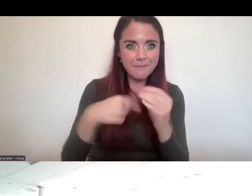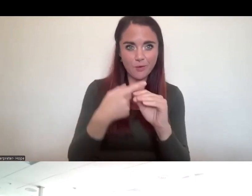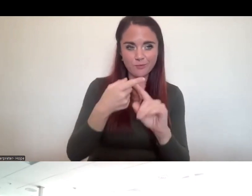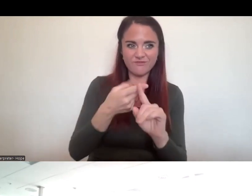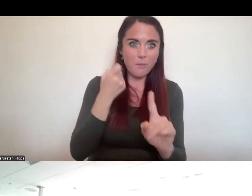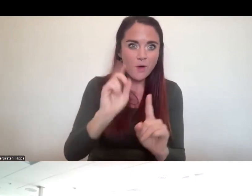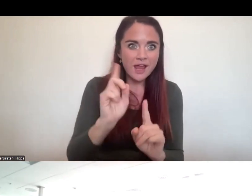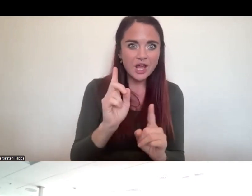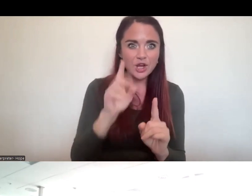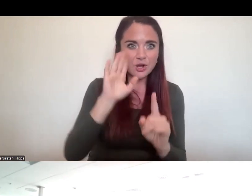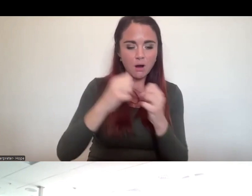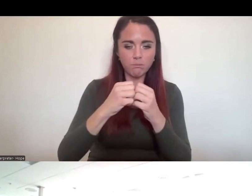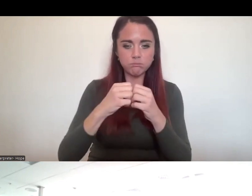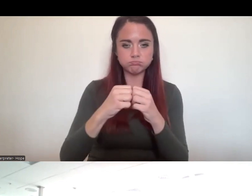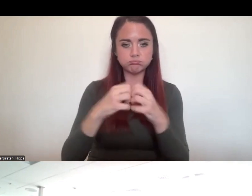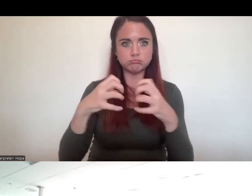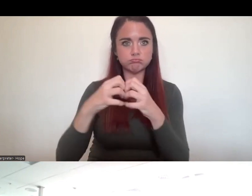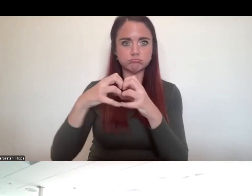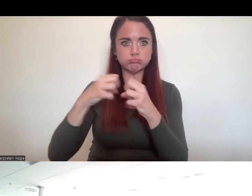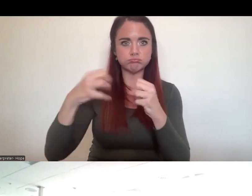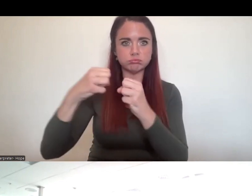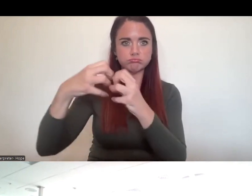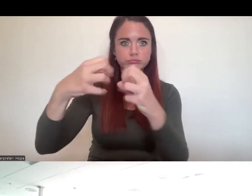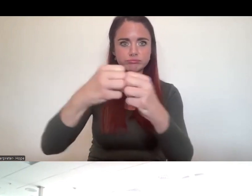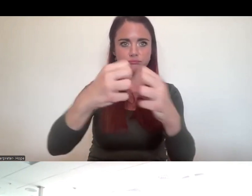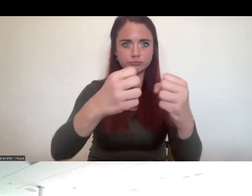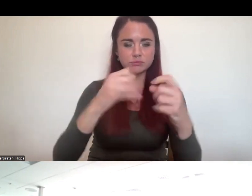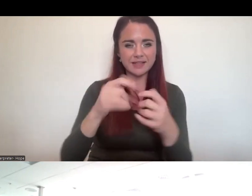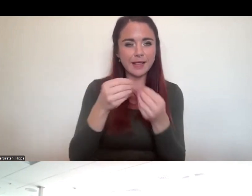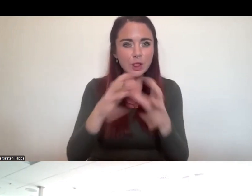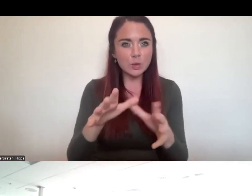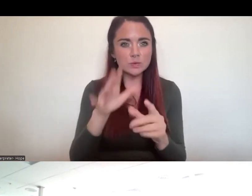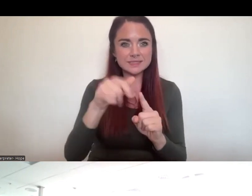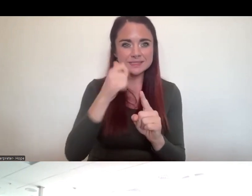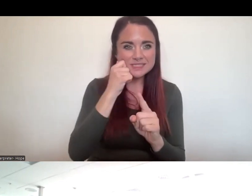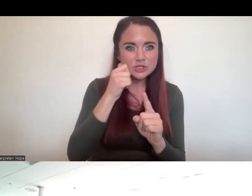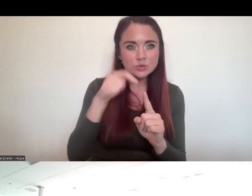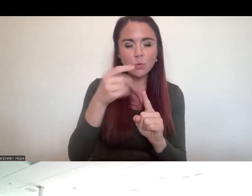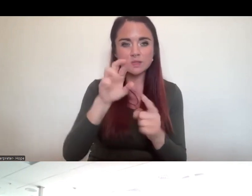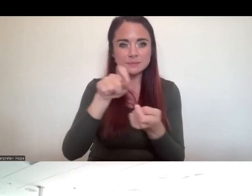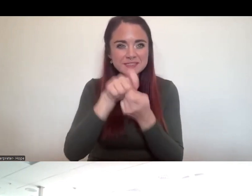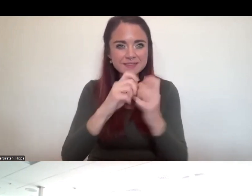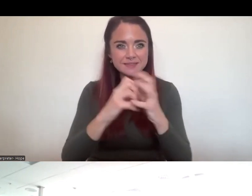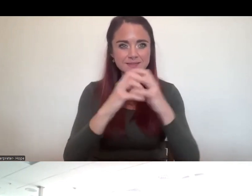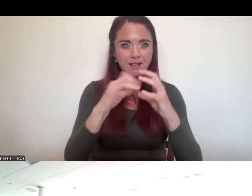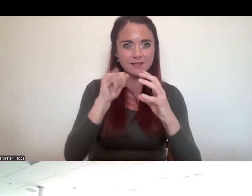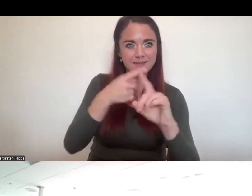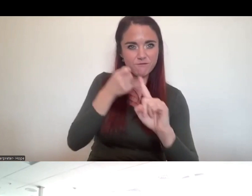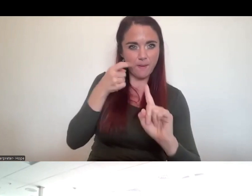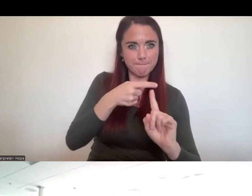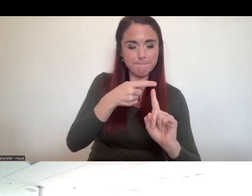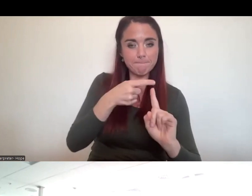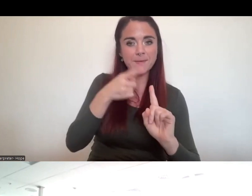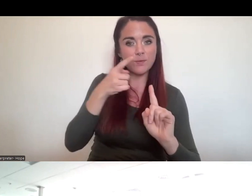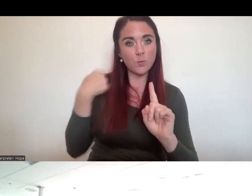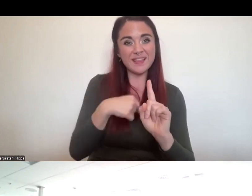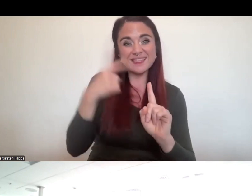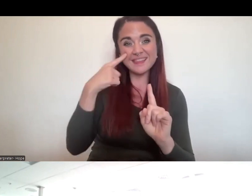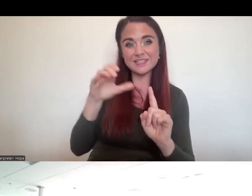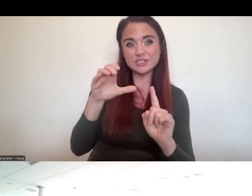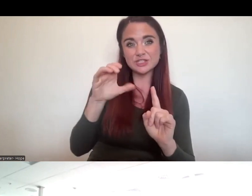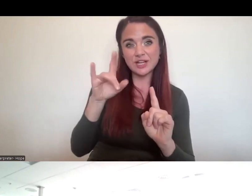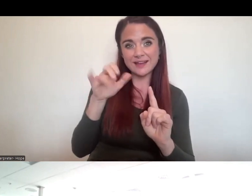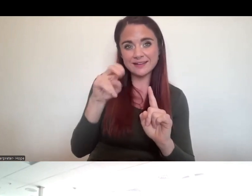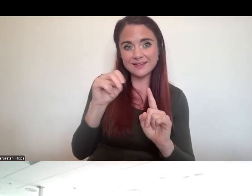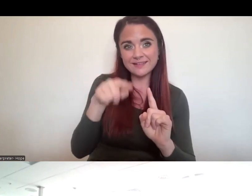from. So they lose some markers of the tissue or the specific cells that they come from. And we think the circadian clock might